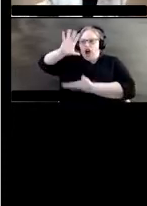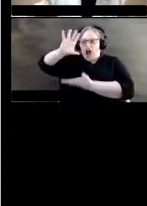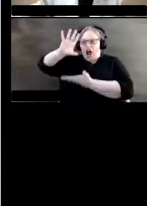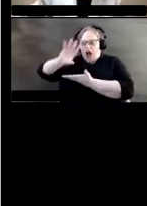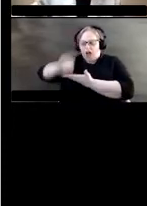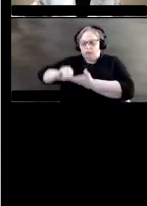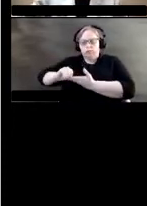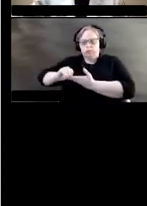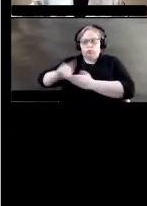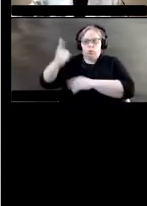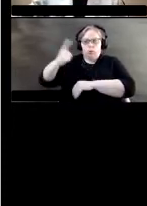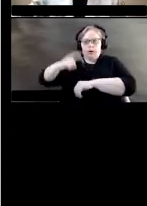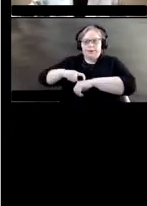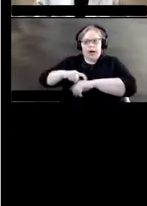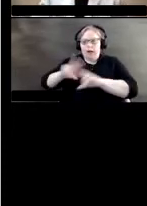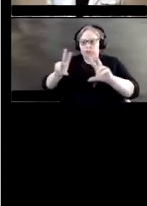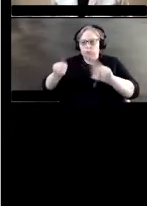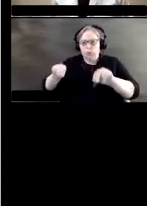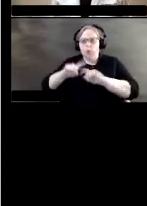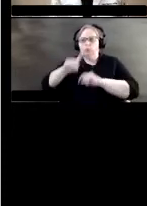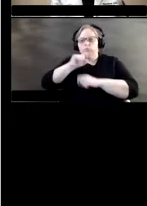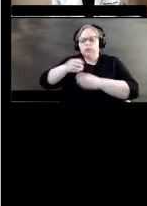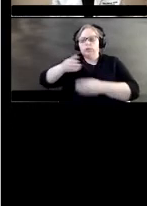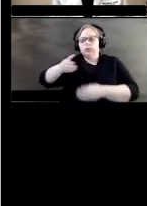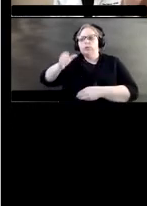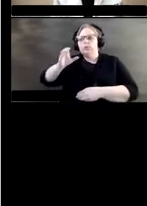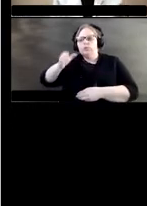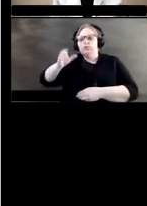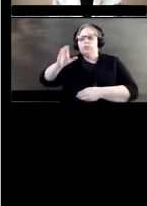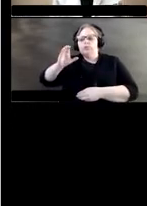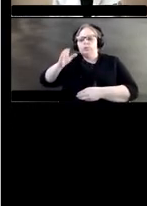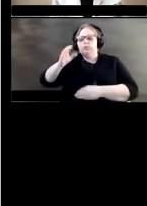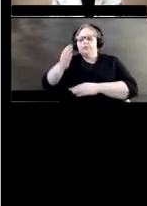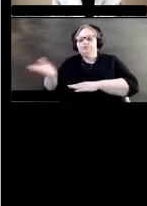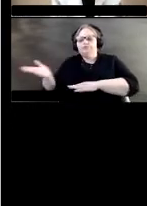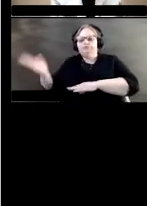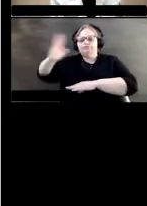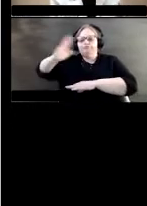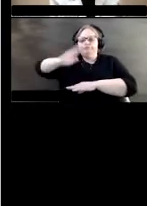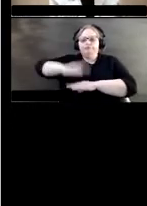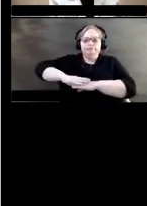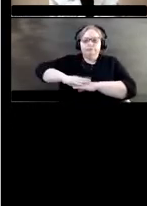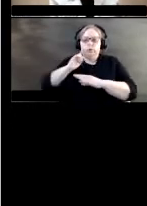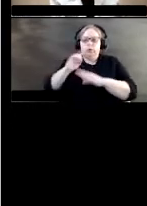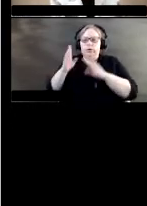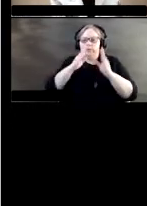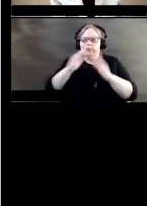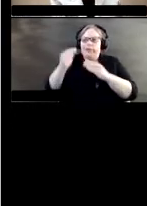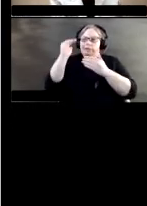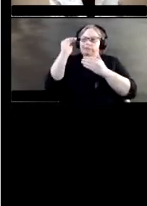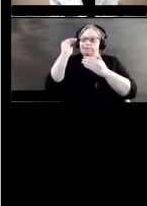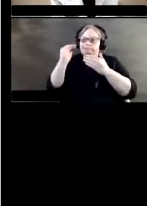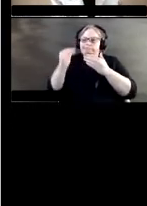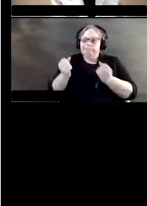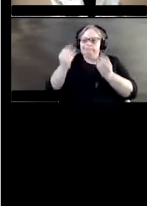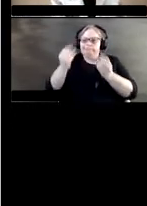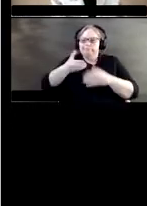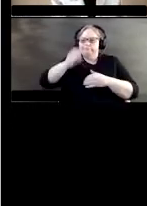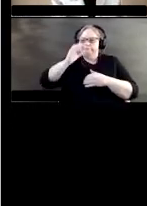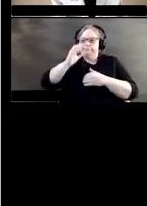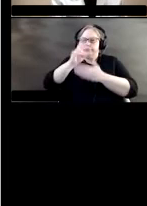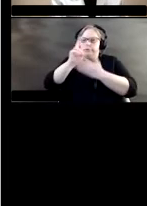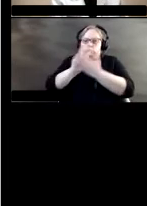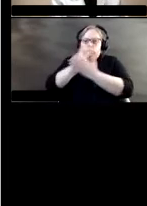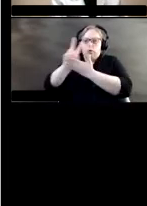one time. You really want to be kind of sipping on it throughout the day or ration it out throughout the day. And then you might want to